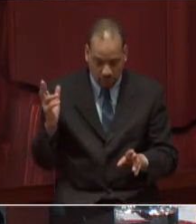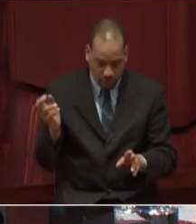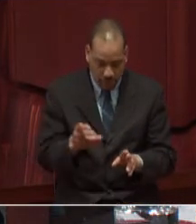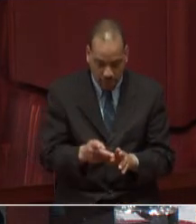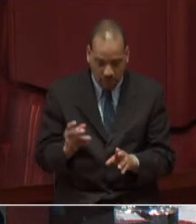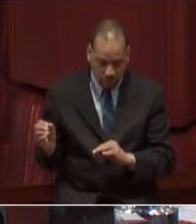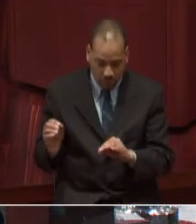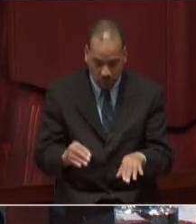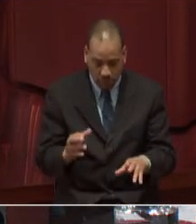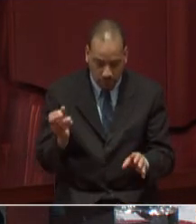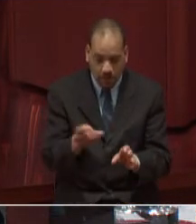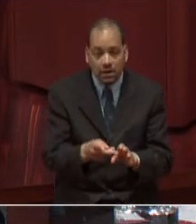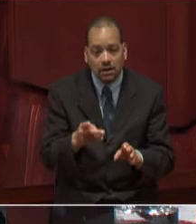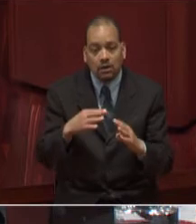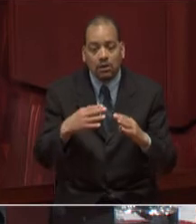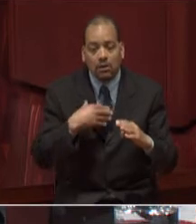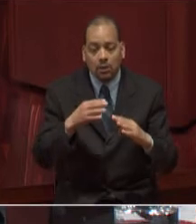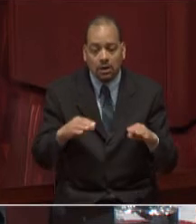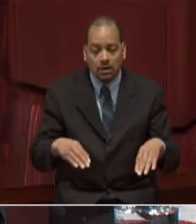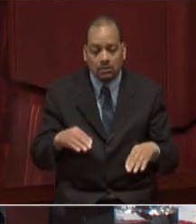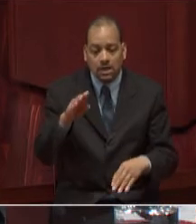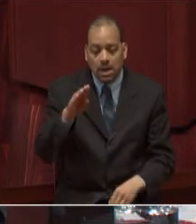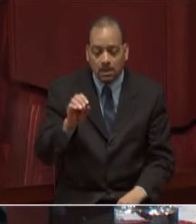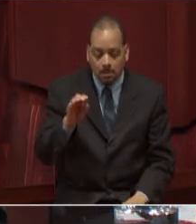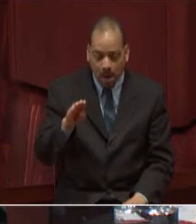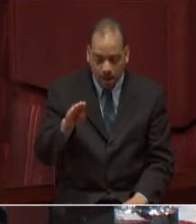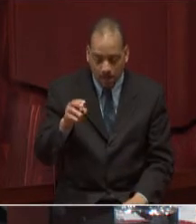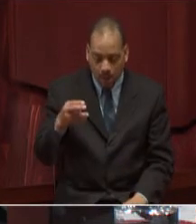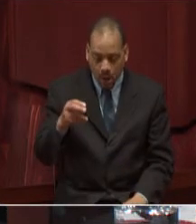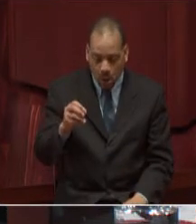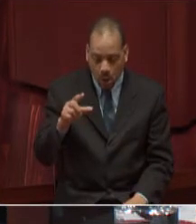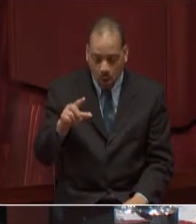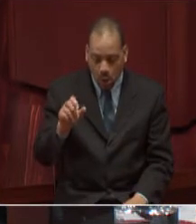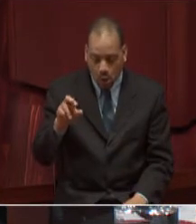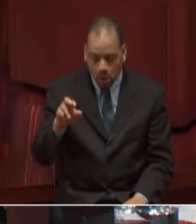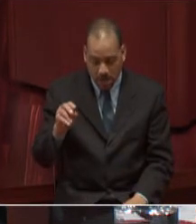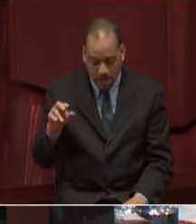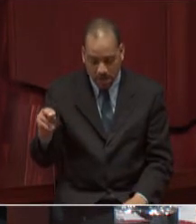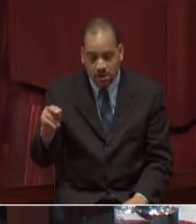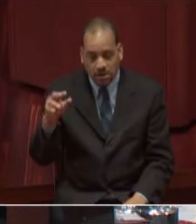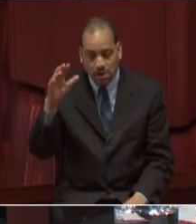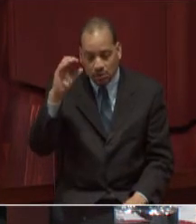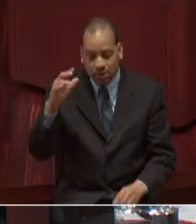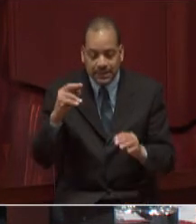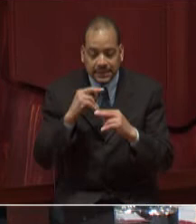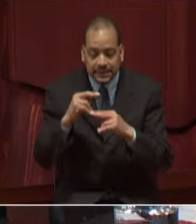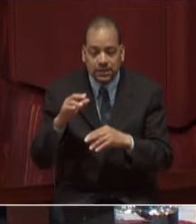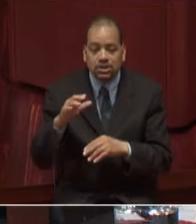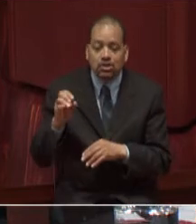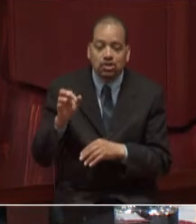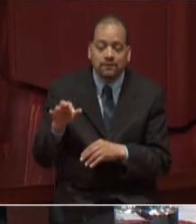House, Bob Haldeman, then President Nixon's chief of staff, called me in Denver when I was preparing to return